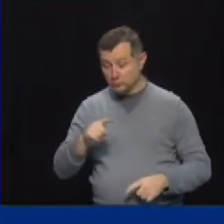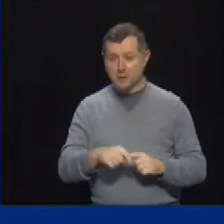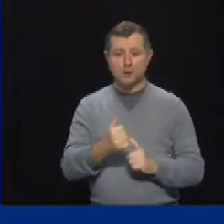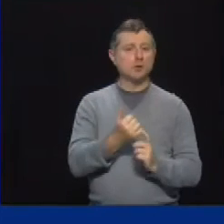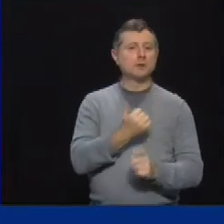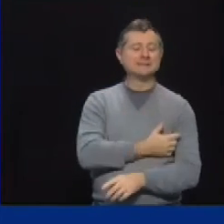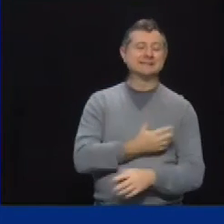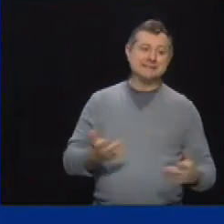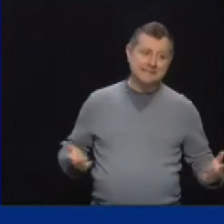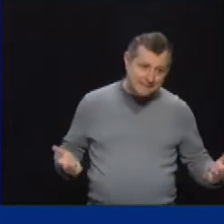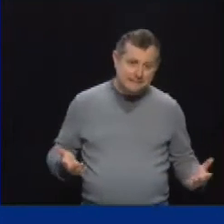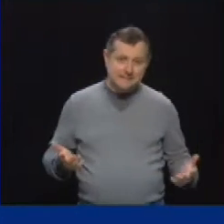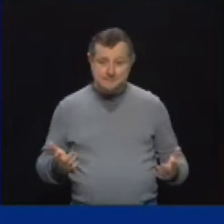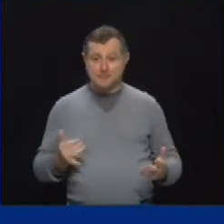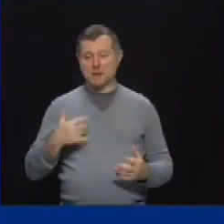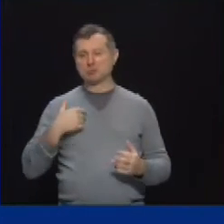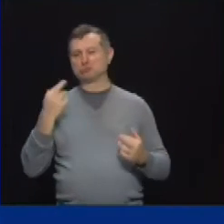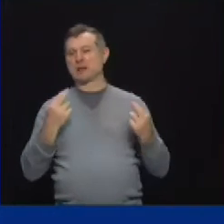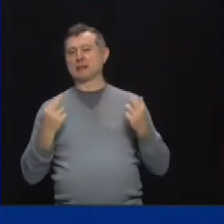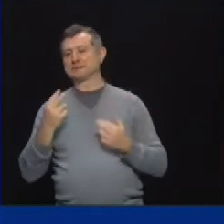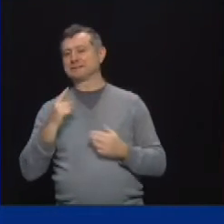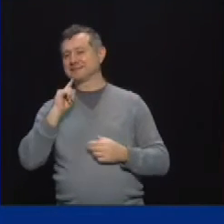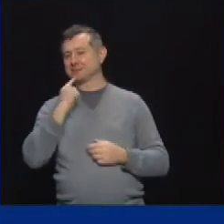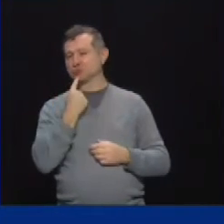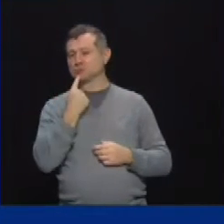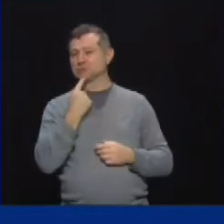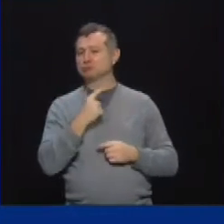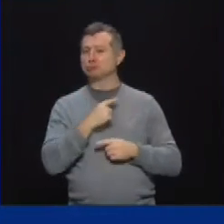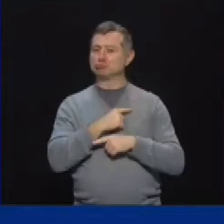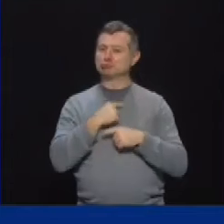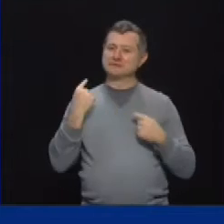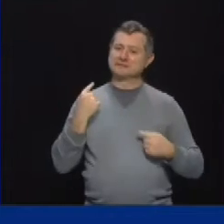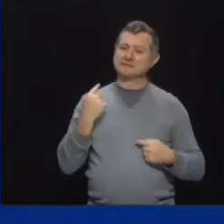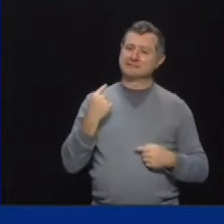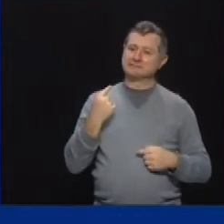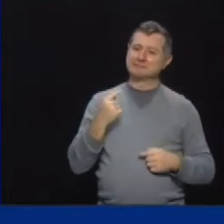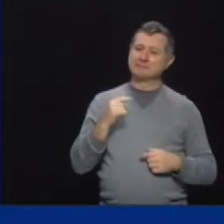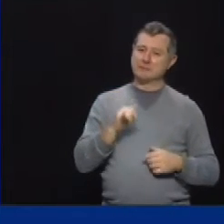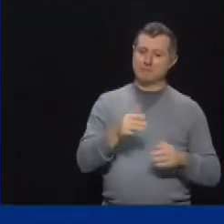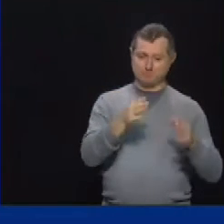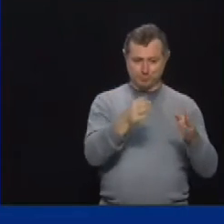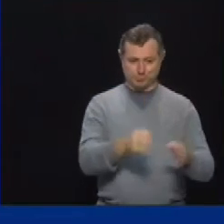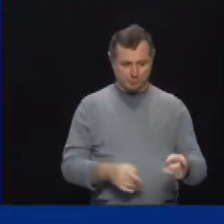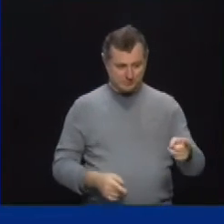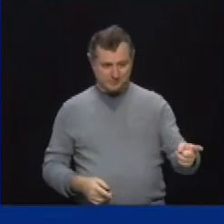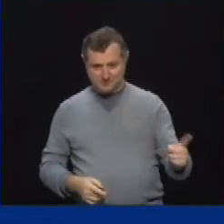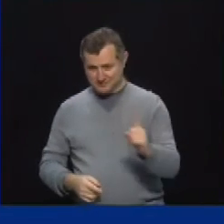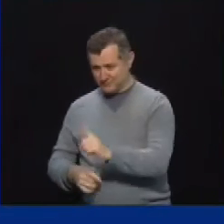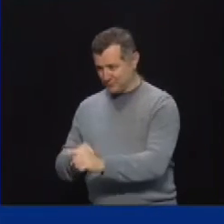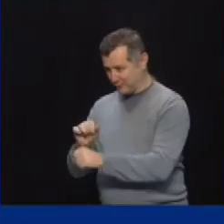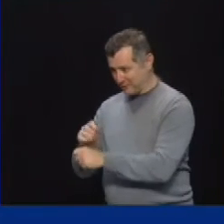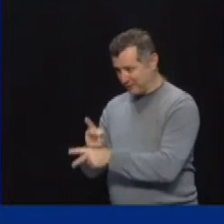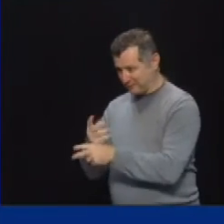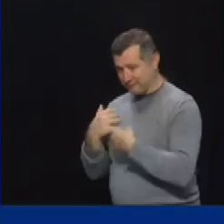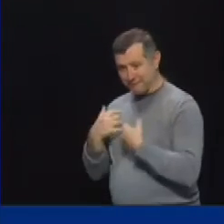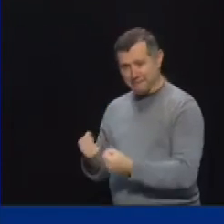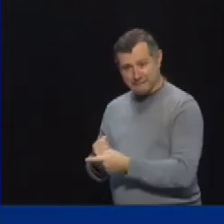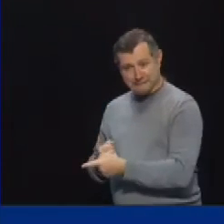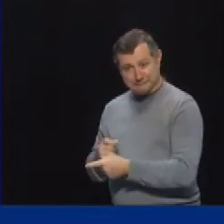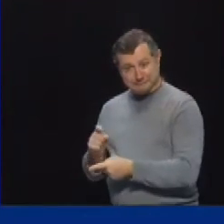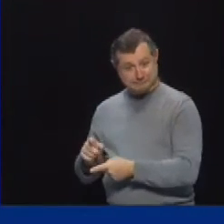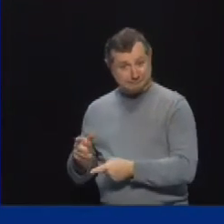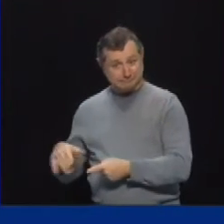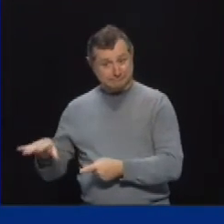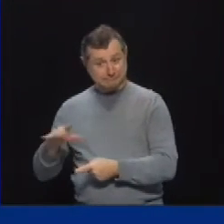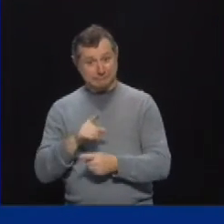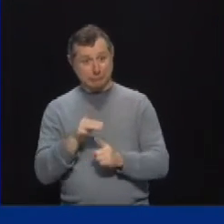there's a tremendous risk involved when someone who is there to take care of people's health needs, if they too can be carrying the